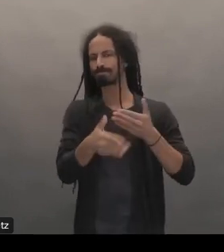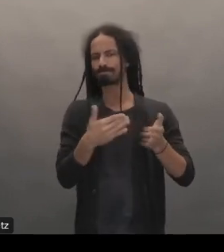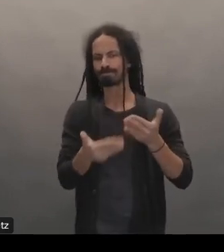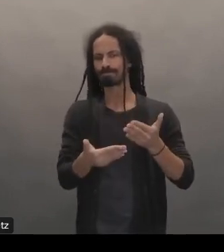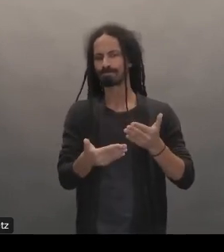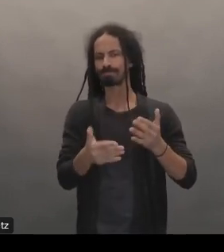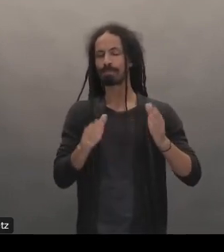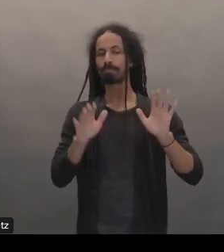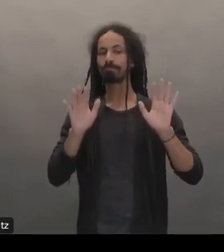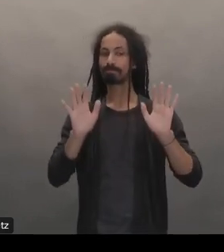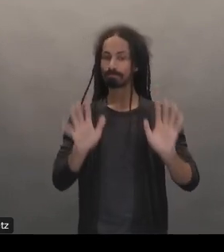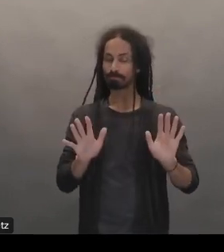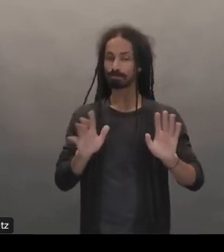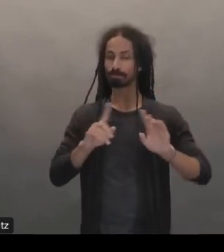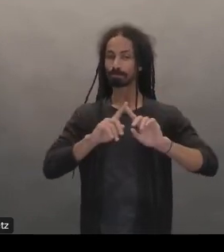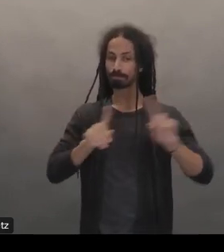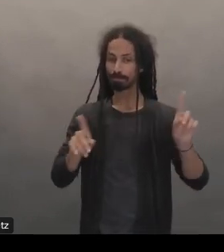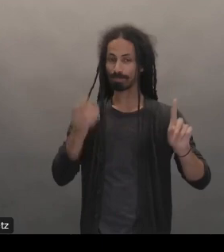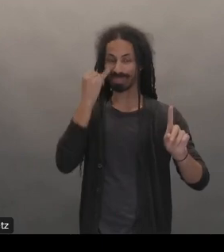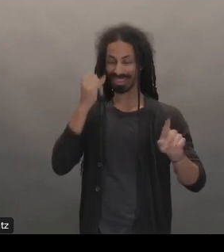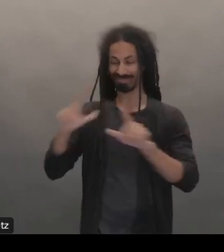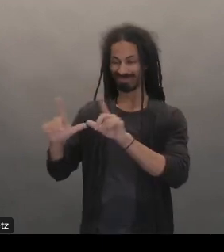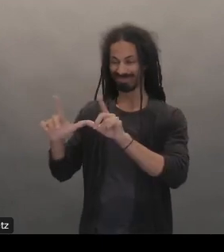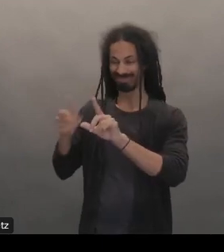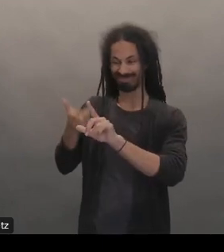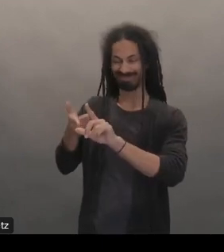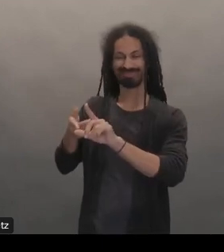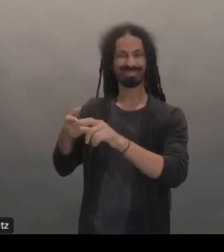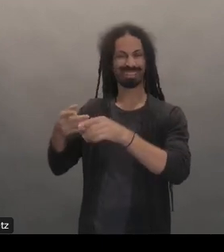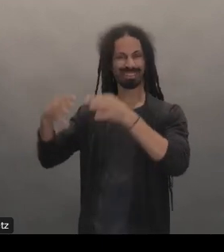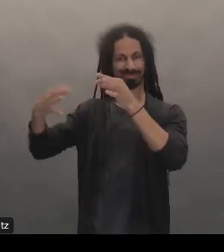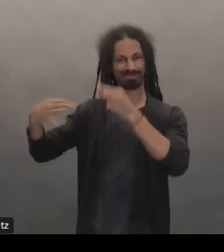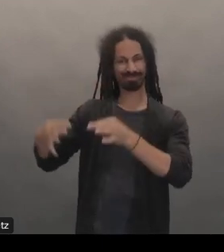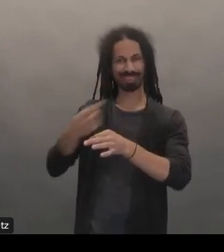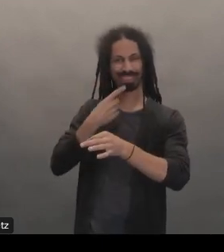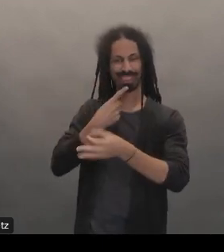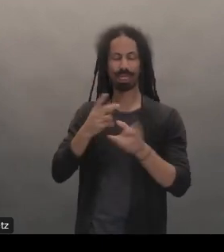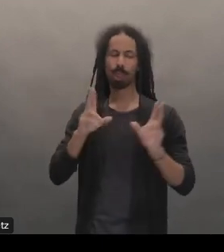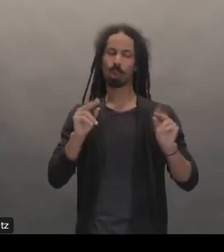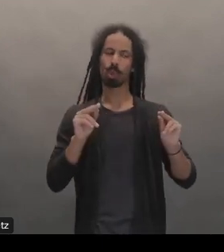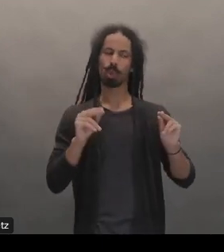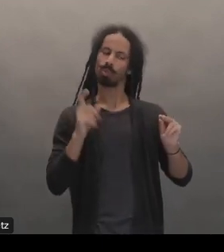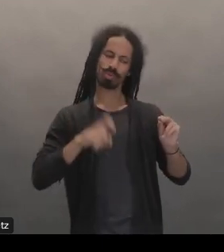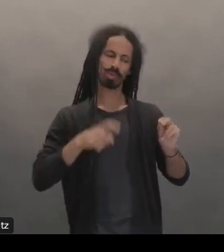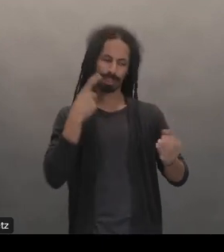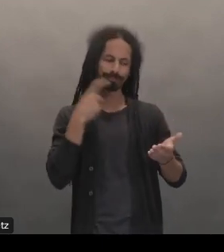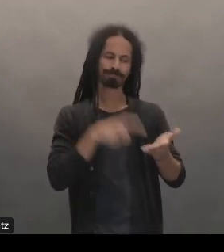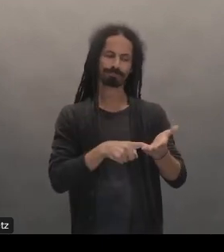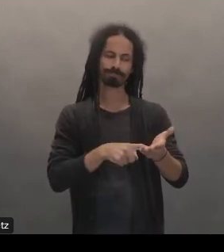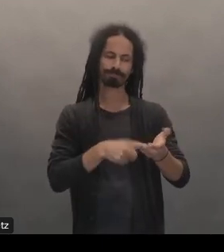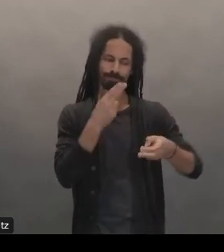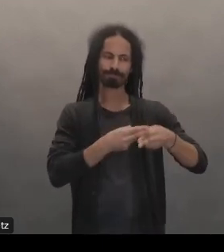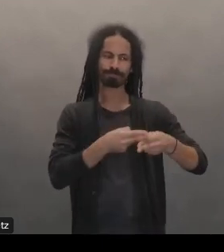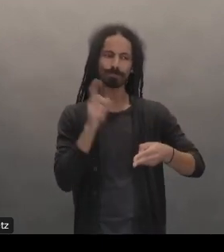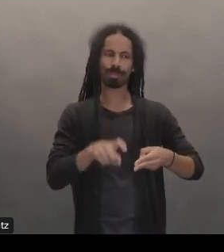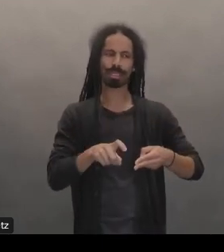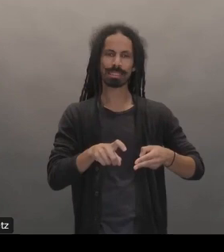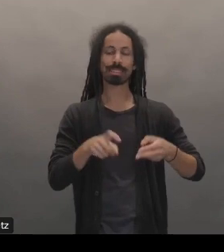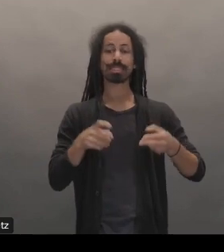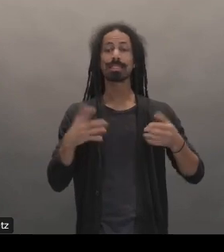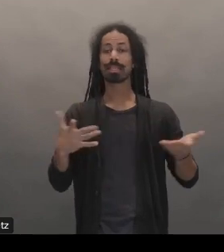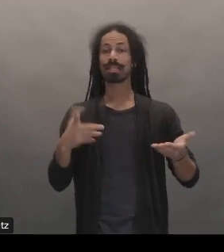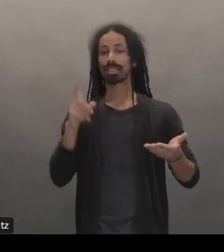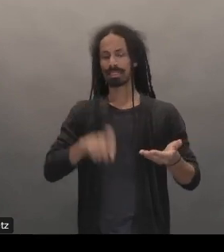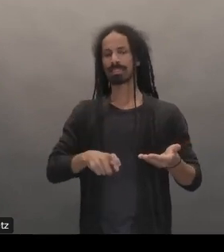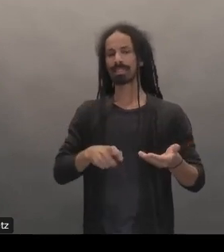However, if the license says, so sorry, no, we need you to provide attribution, then writers should write an